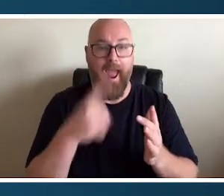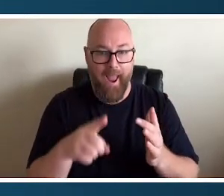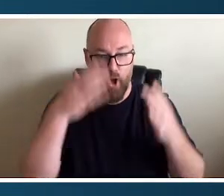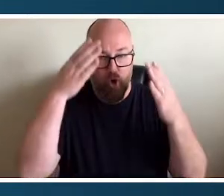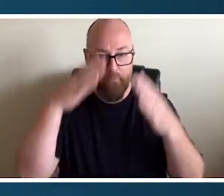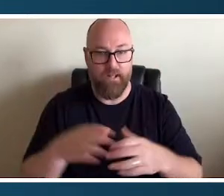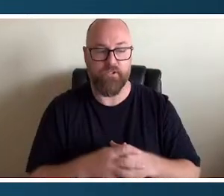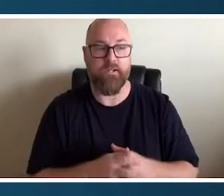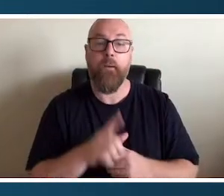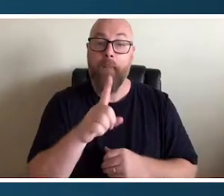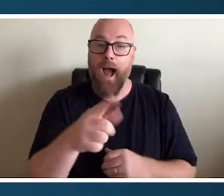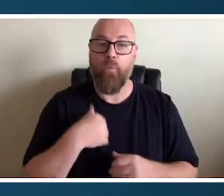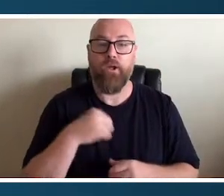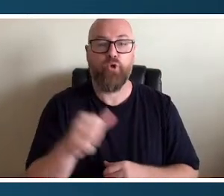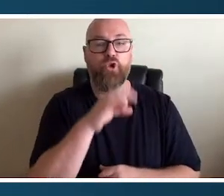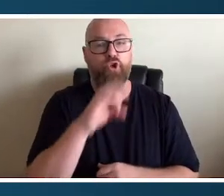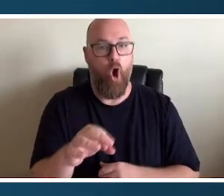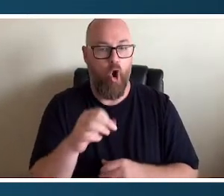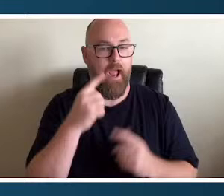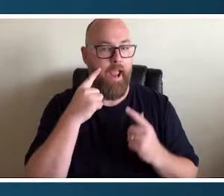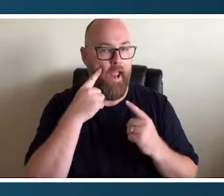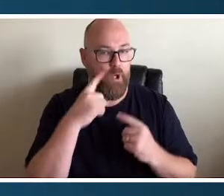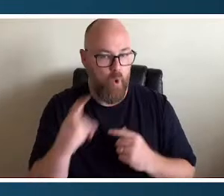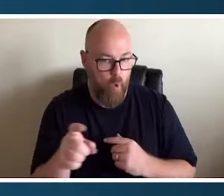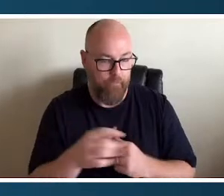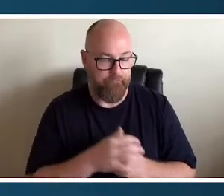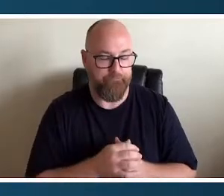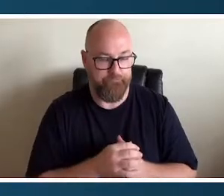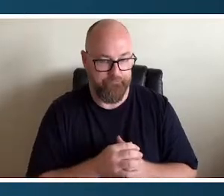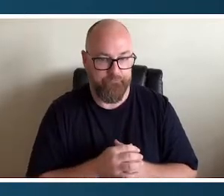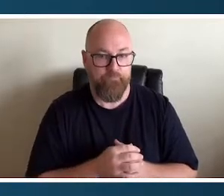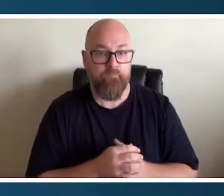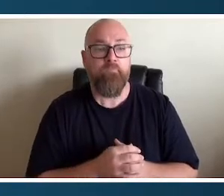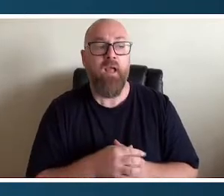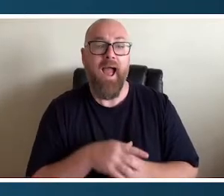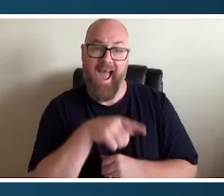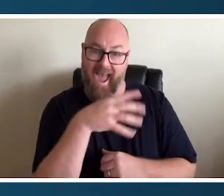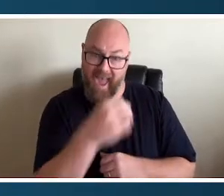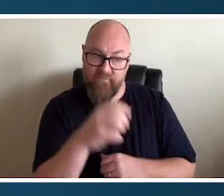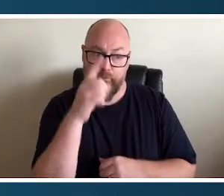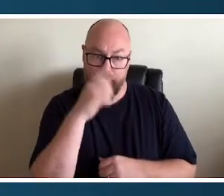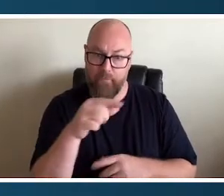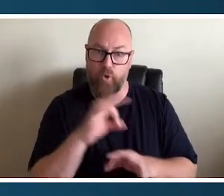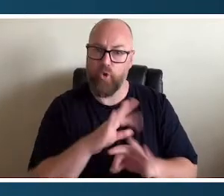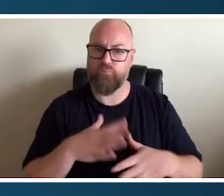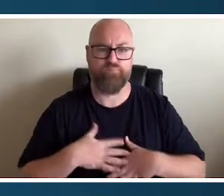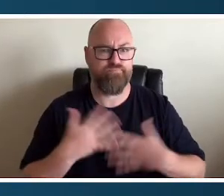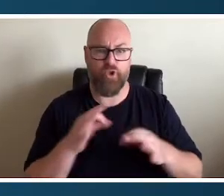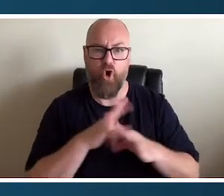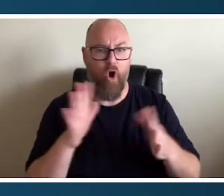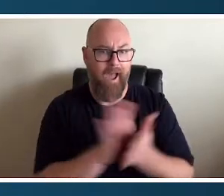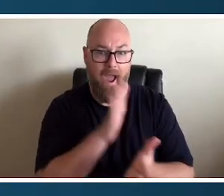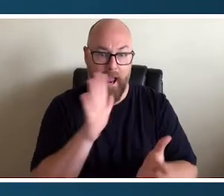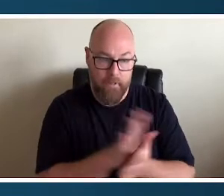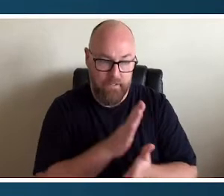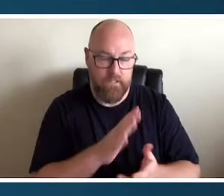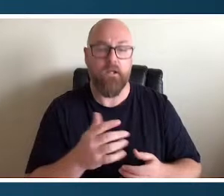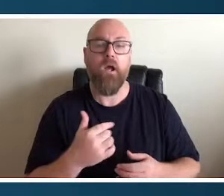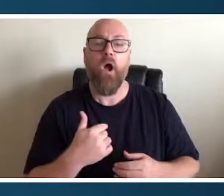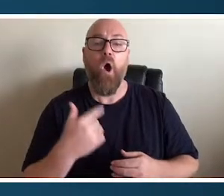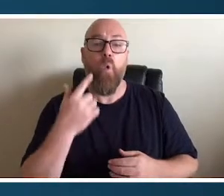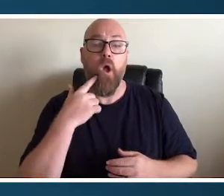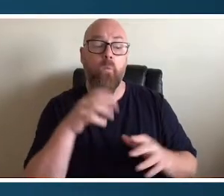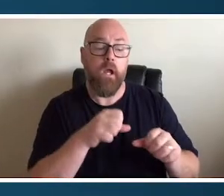not ignore the concern and complaint from the minority of workers who are not happy. And when we dig deeper to understand why they are not happy,